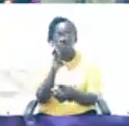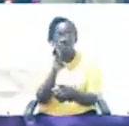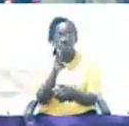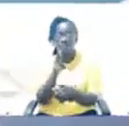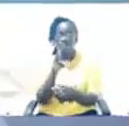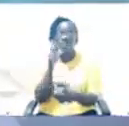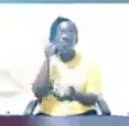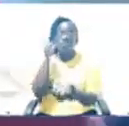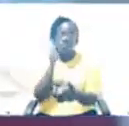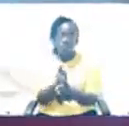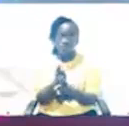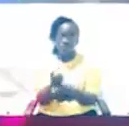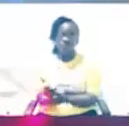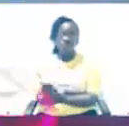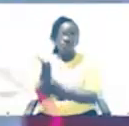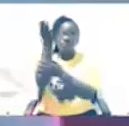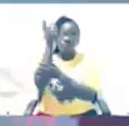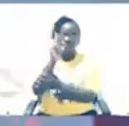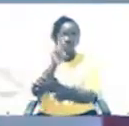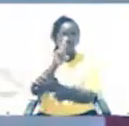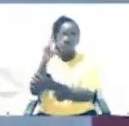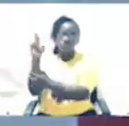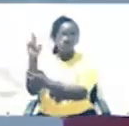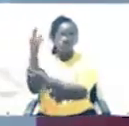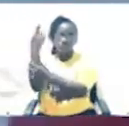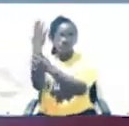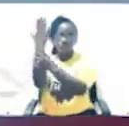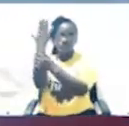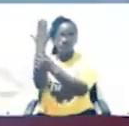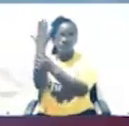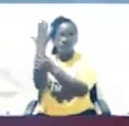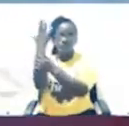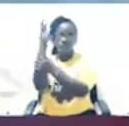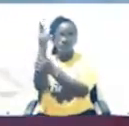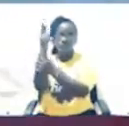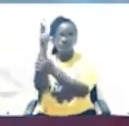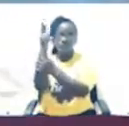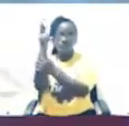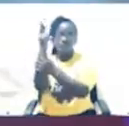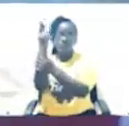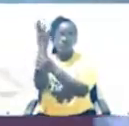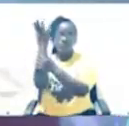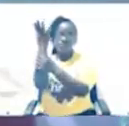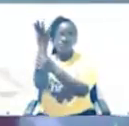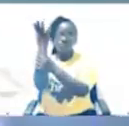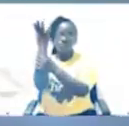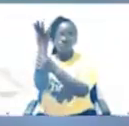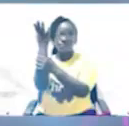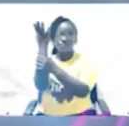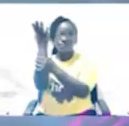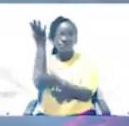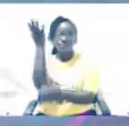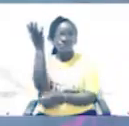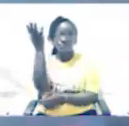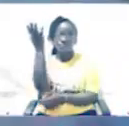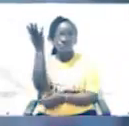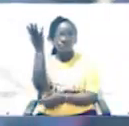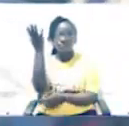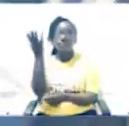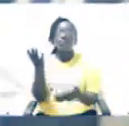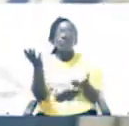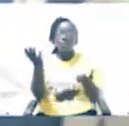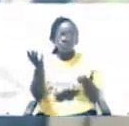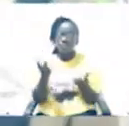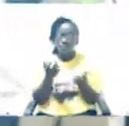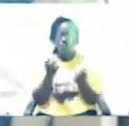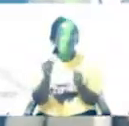Slip it up. Thank you. And see it everywhere. I want all of you who are beside the people who have slipped up